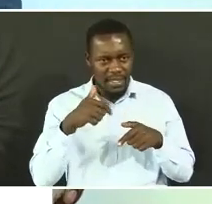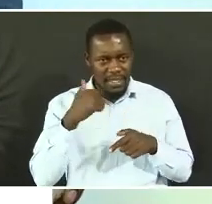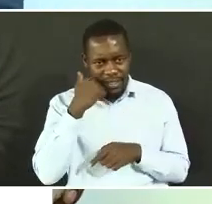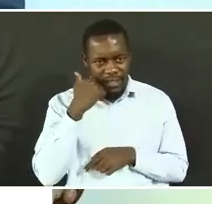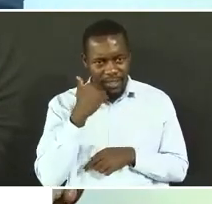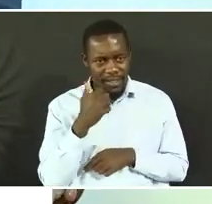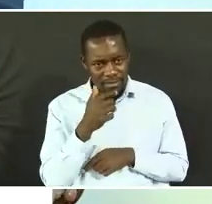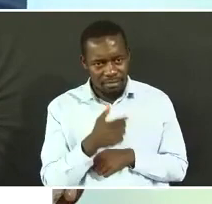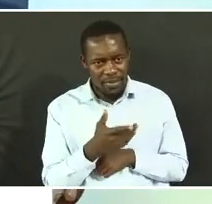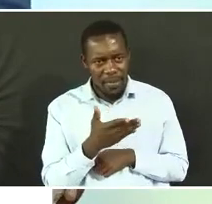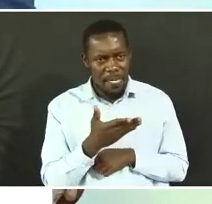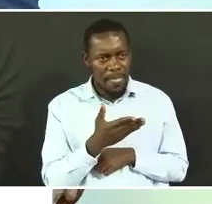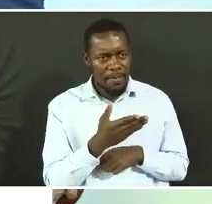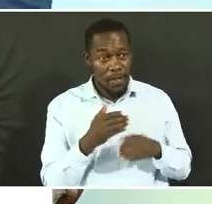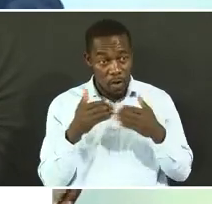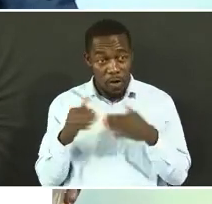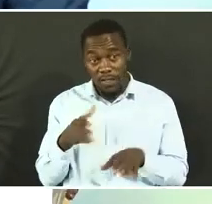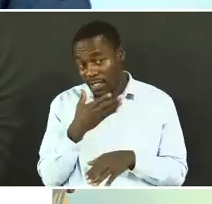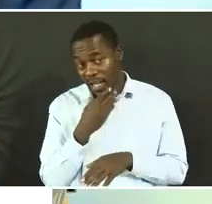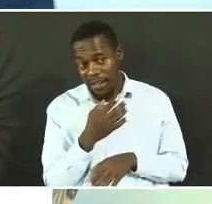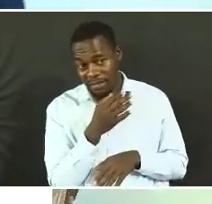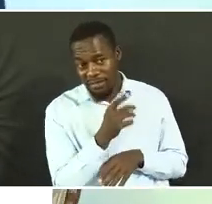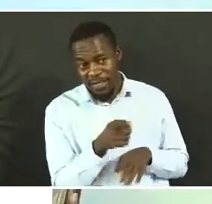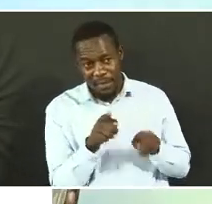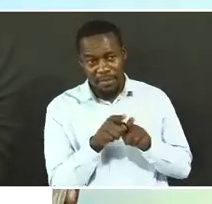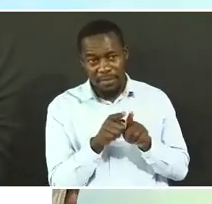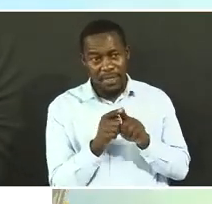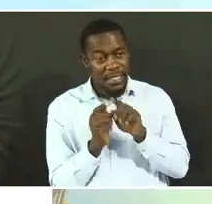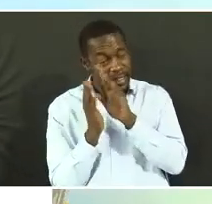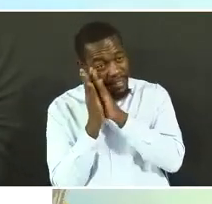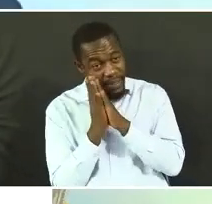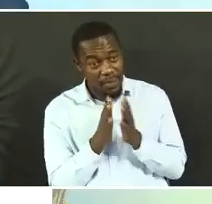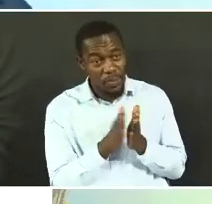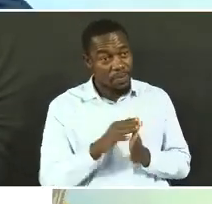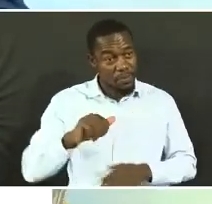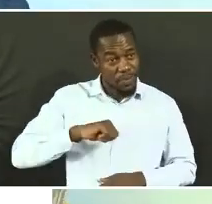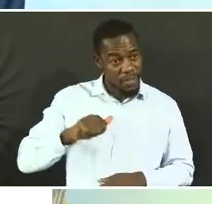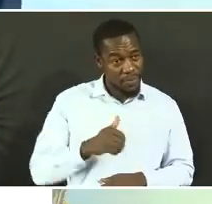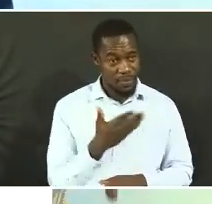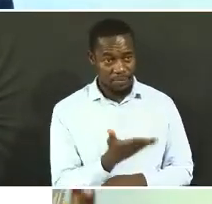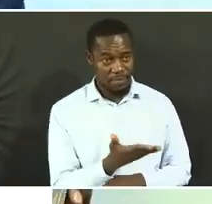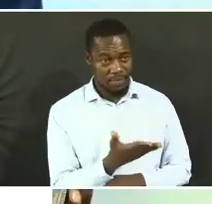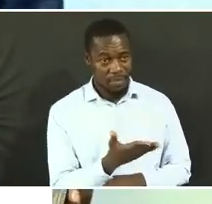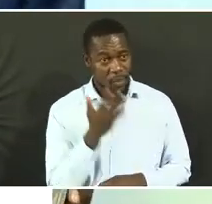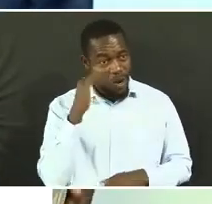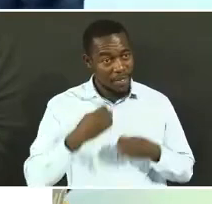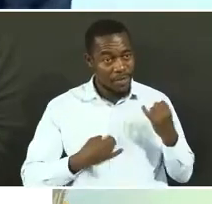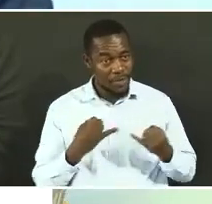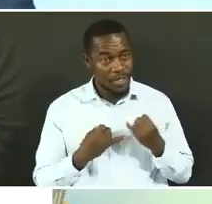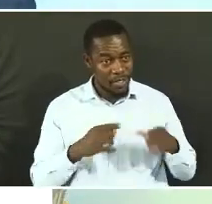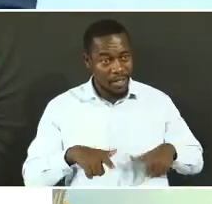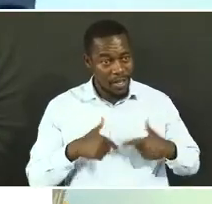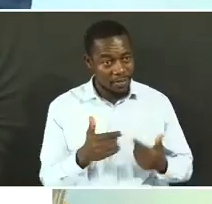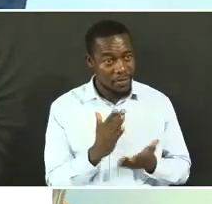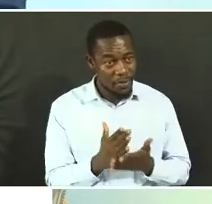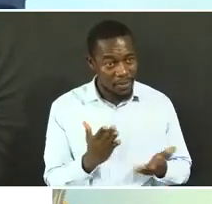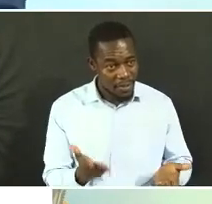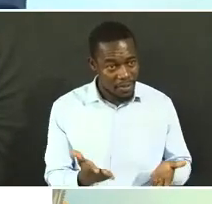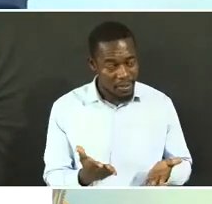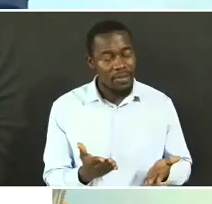prison. But luckily, my friends, when they still thought I could rescue myself, came to my